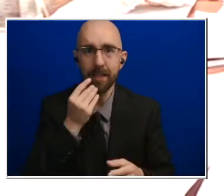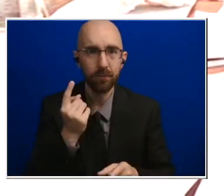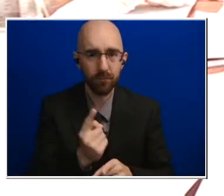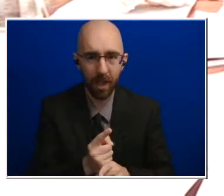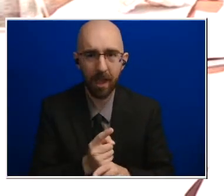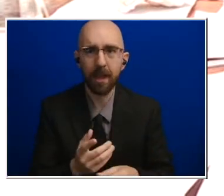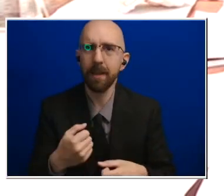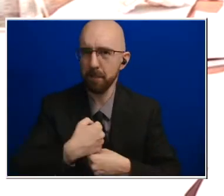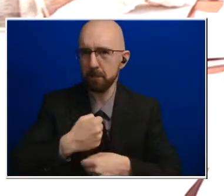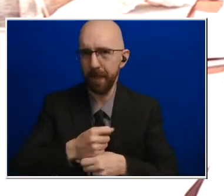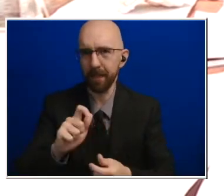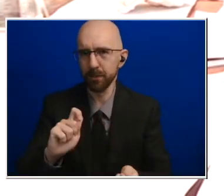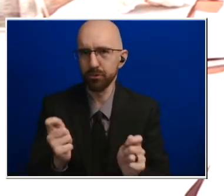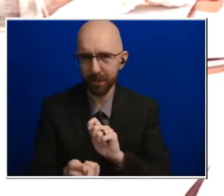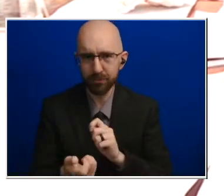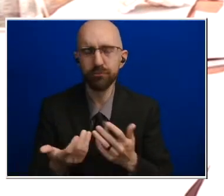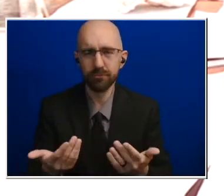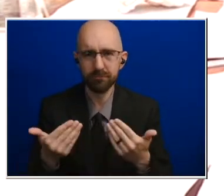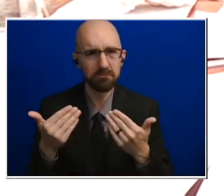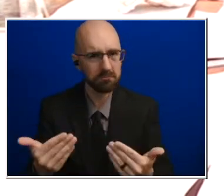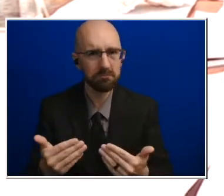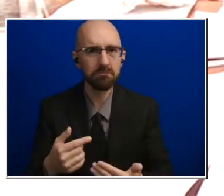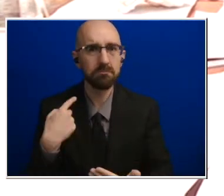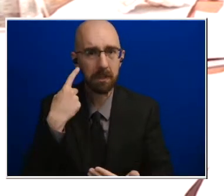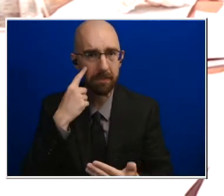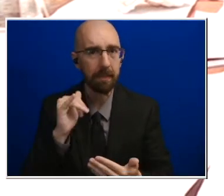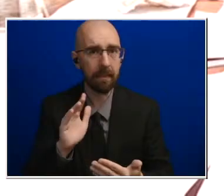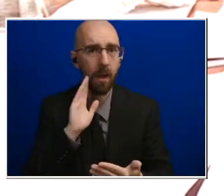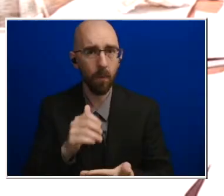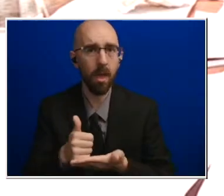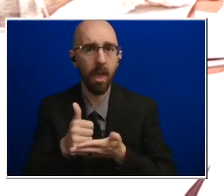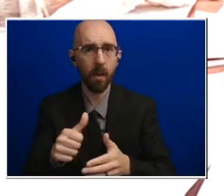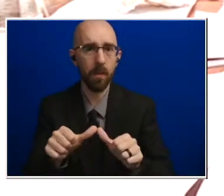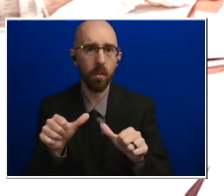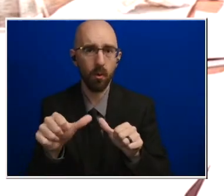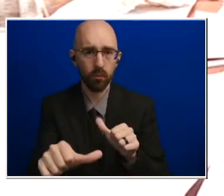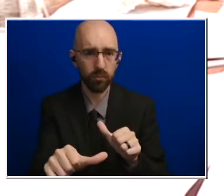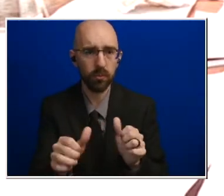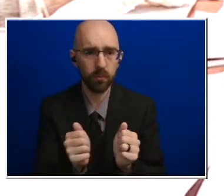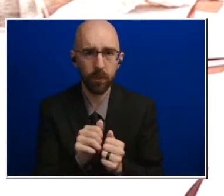those changes, and we think they really do help long-term in terms of your